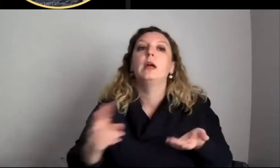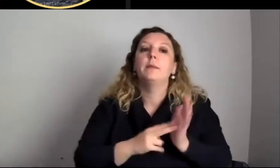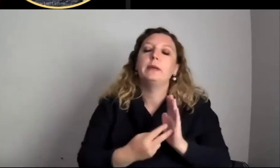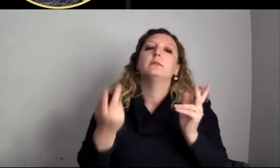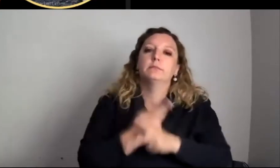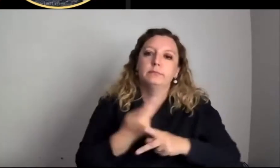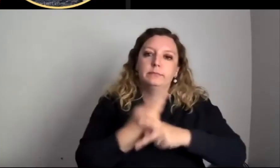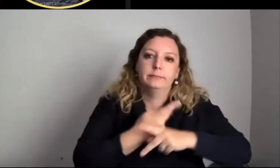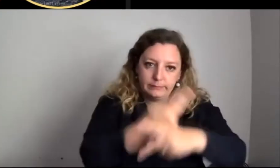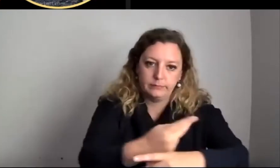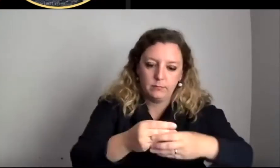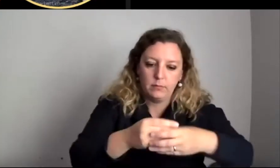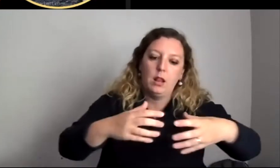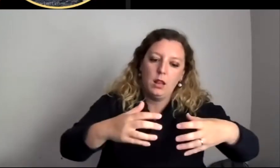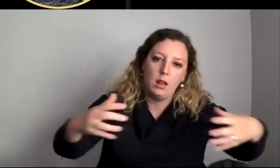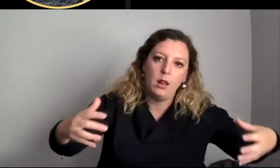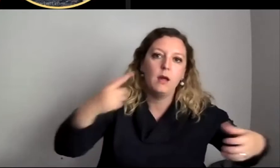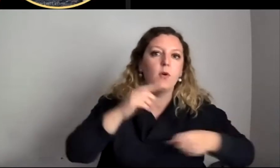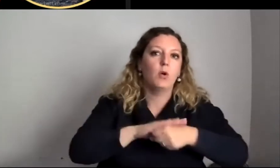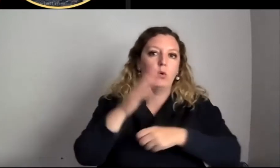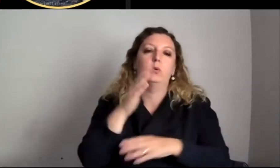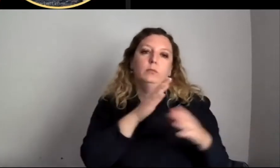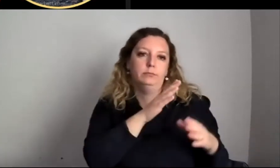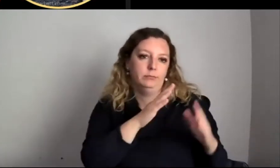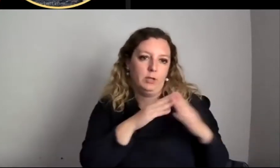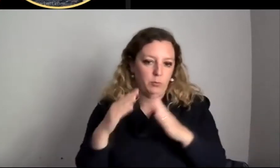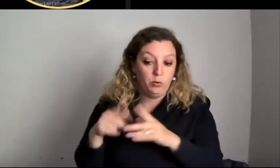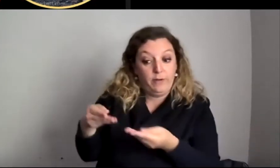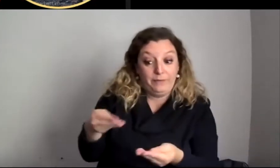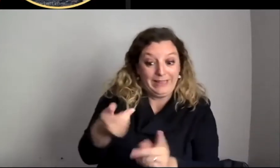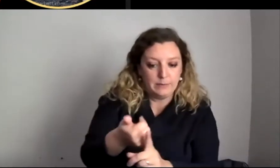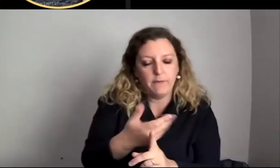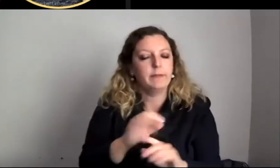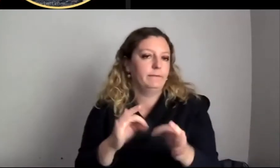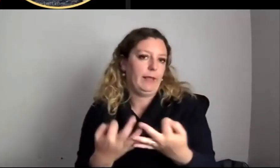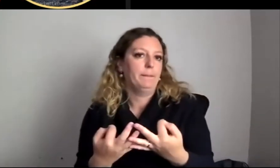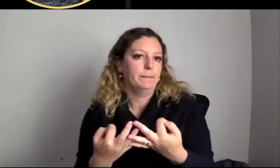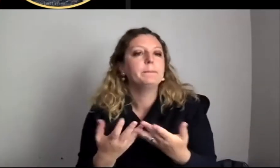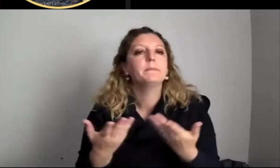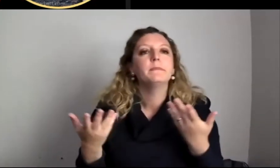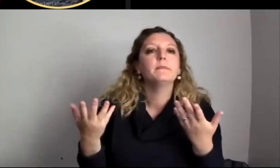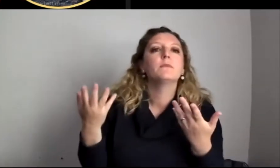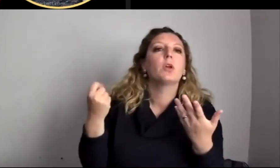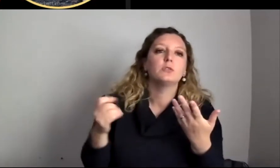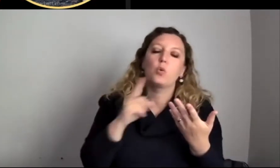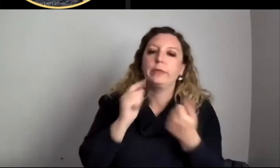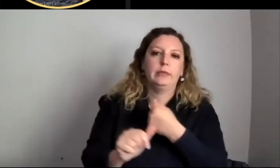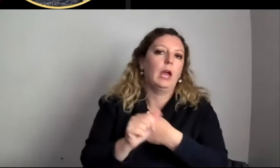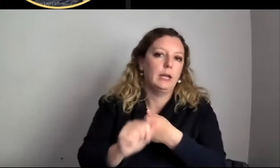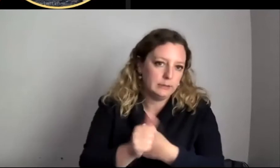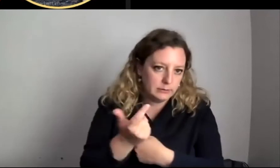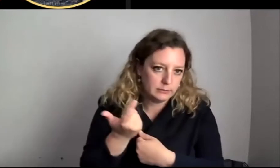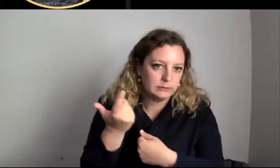further encroachment in order for local communities to be able to feed themselves, to feed their families. And so this is really, threatening the